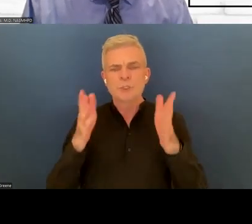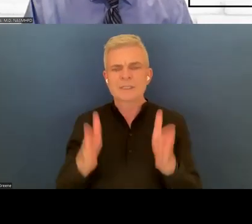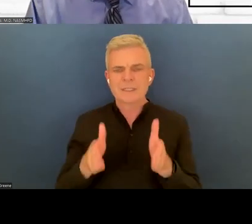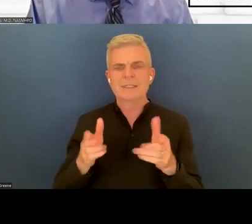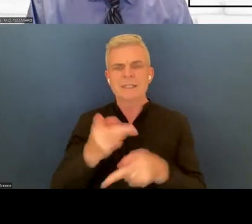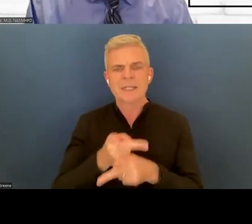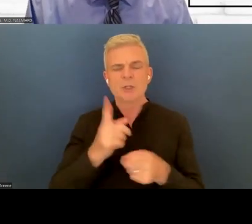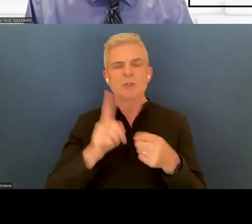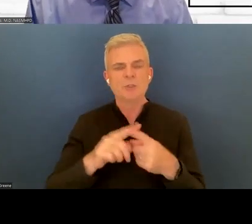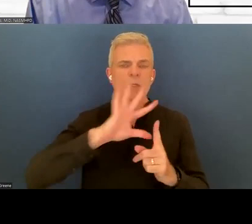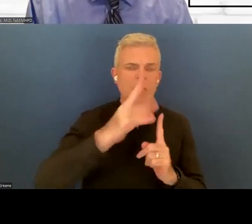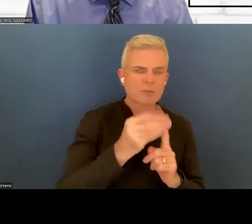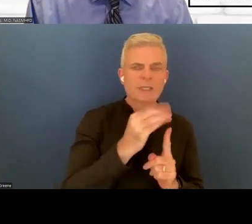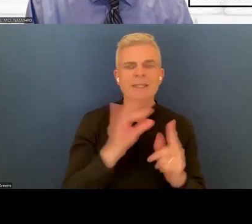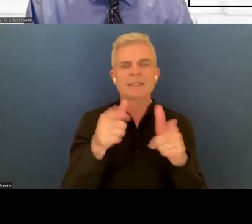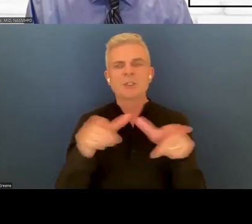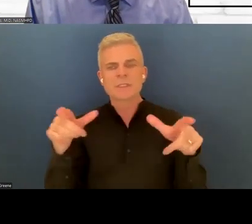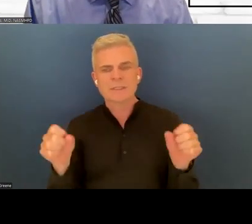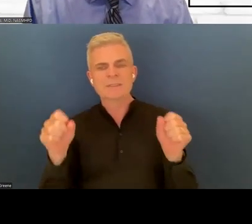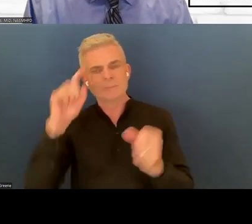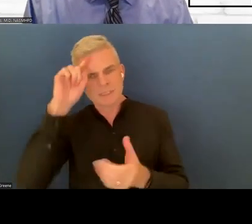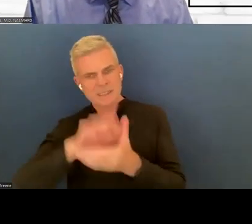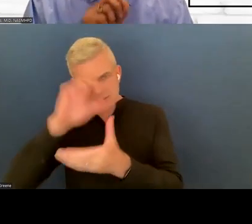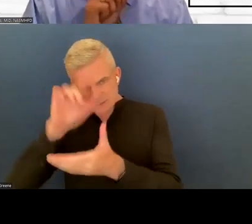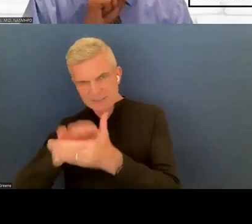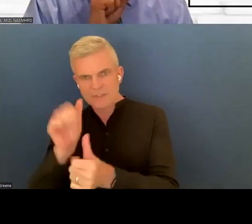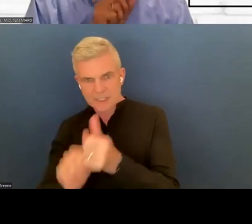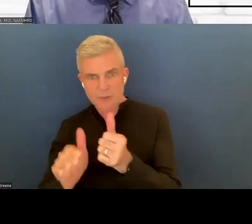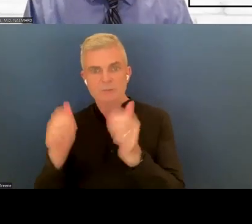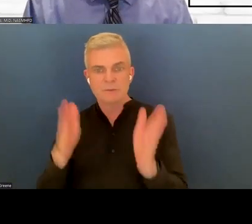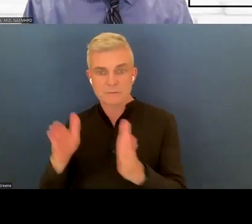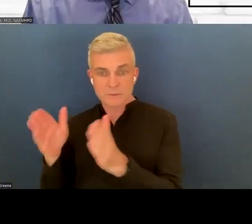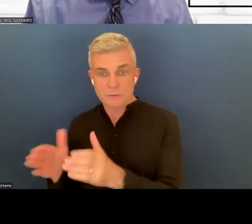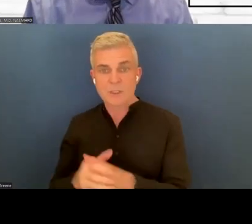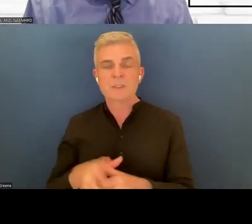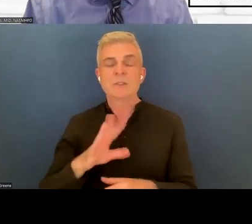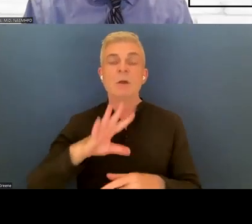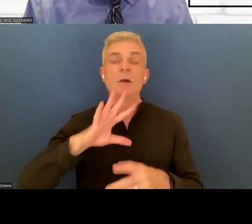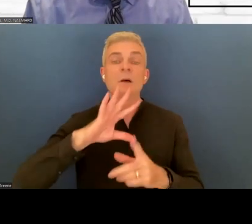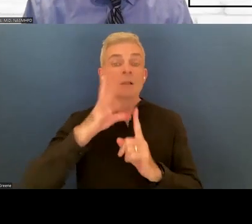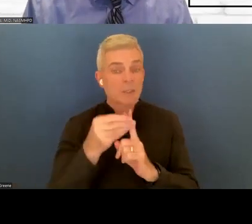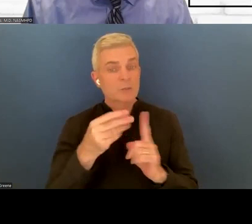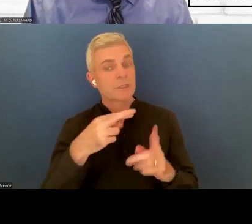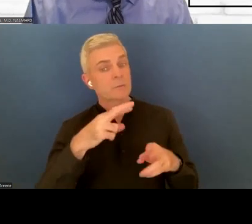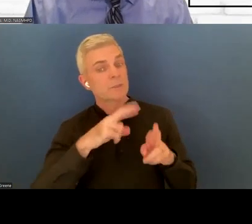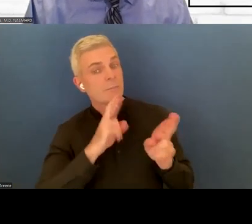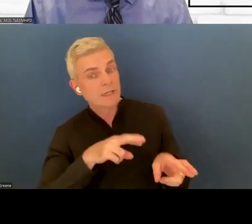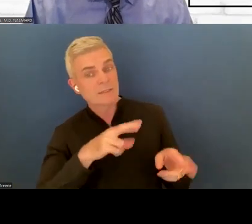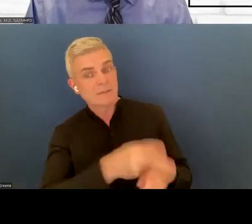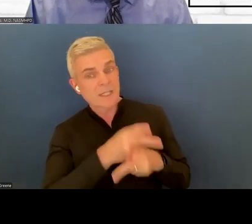the linguistic beliefs of each individual. So culturally responsive care can play an integral role in